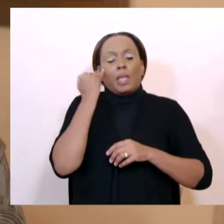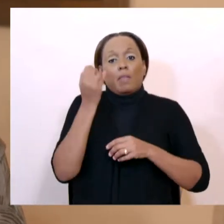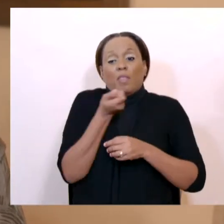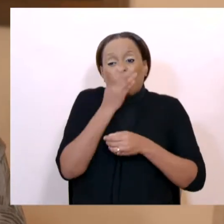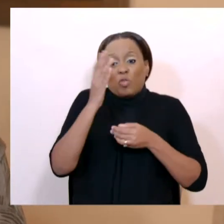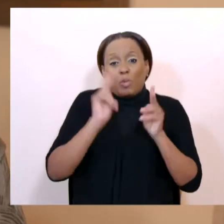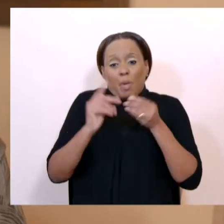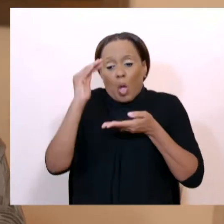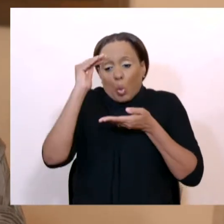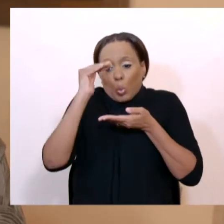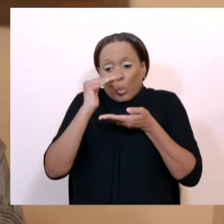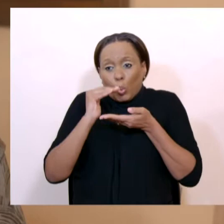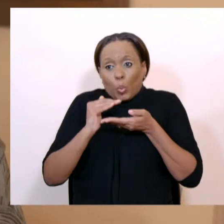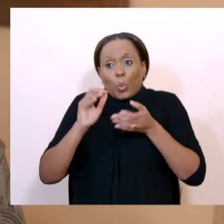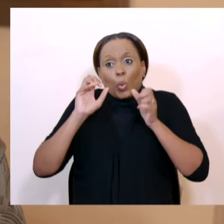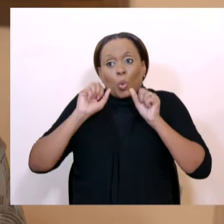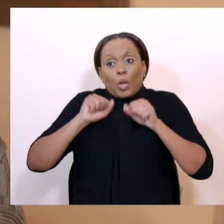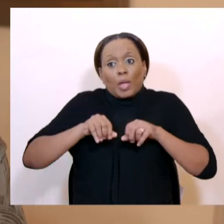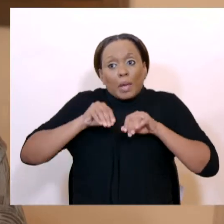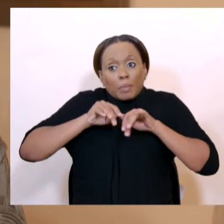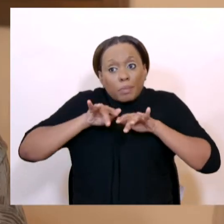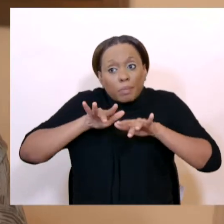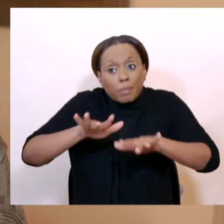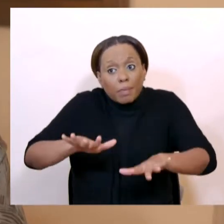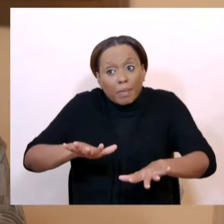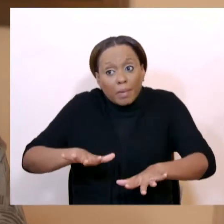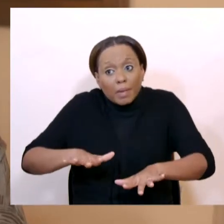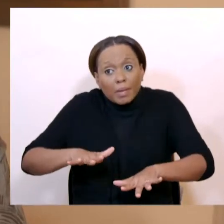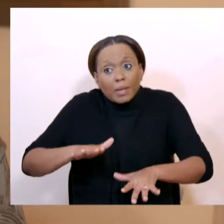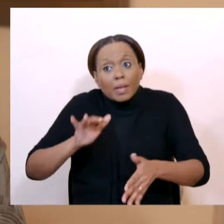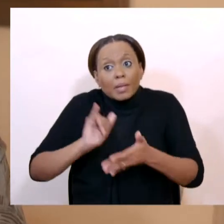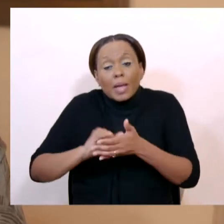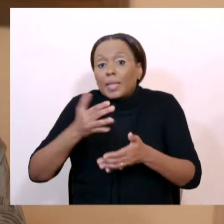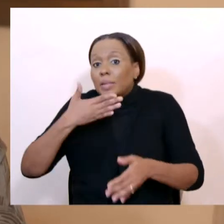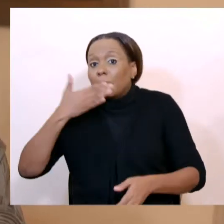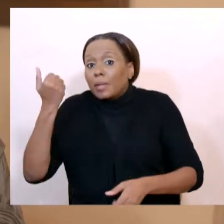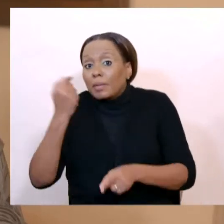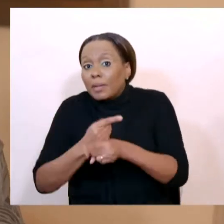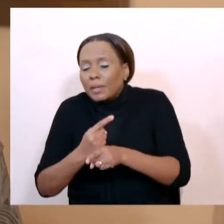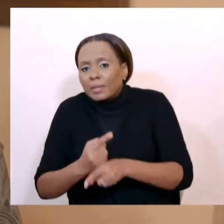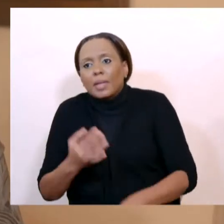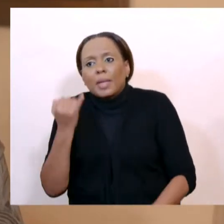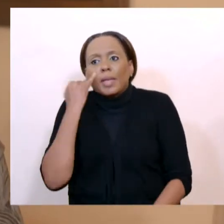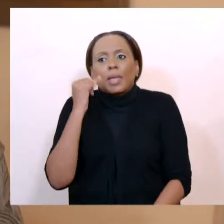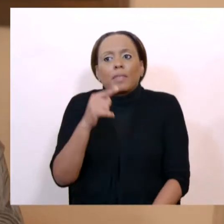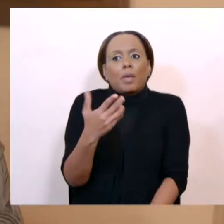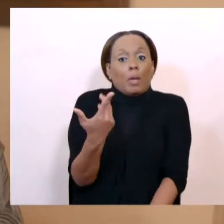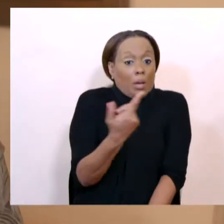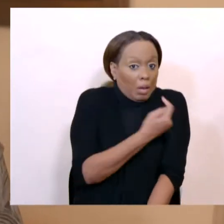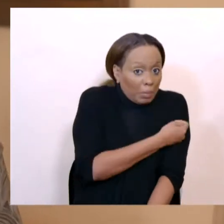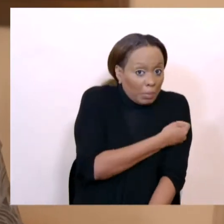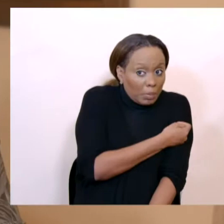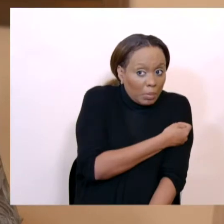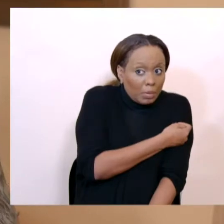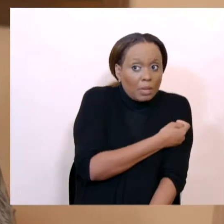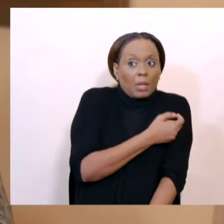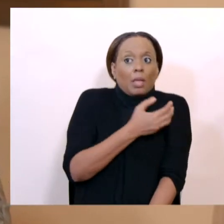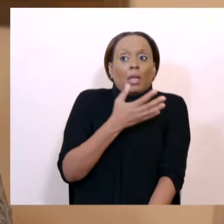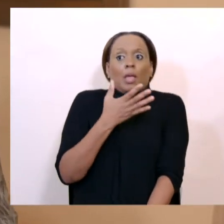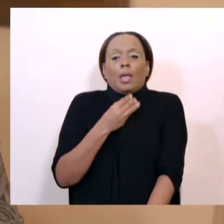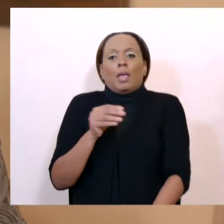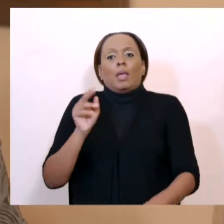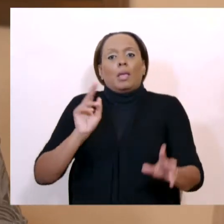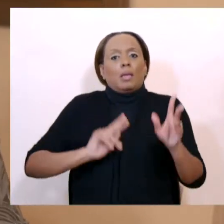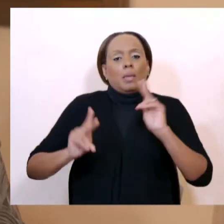better. You agree with that? So, if you immunize and the people are not ill or they're not as